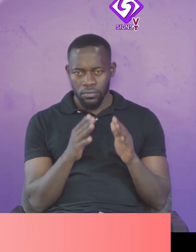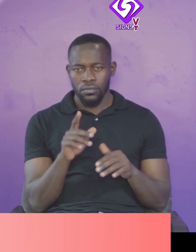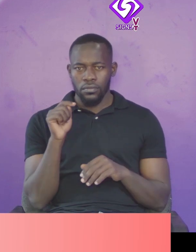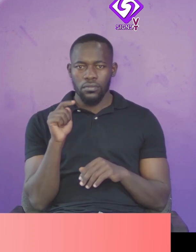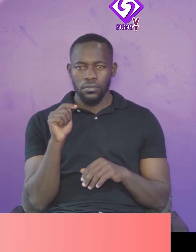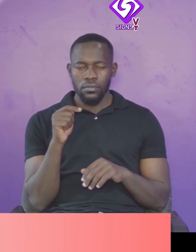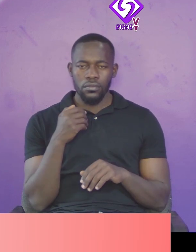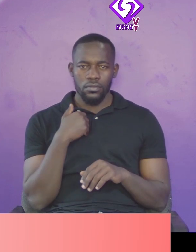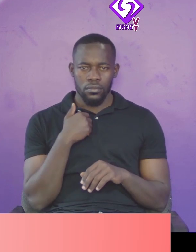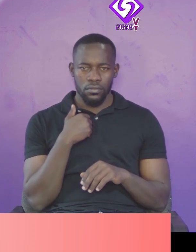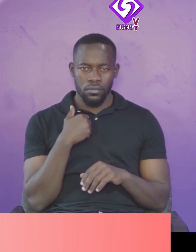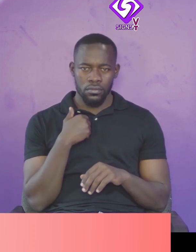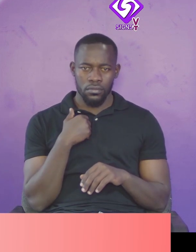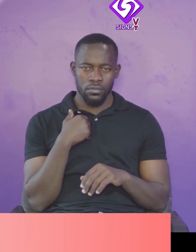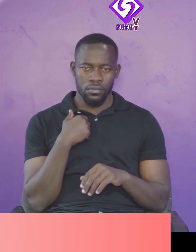has